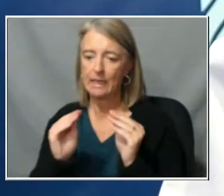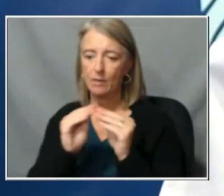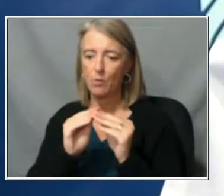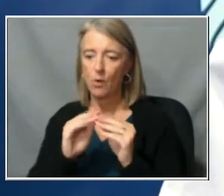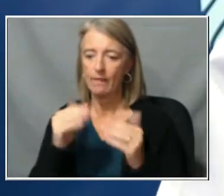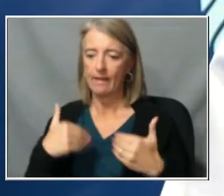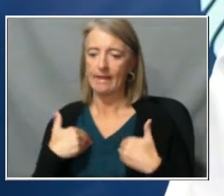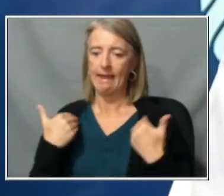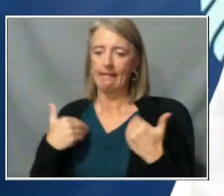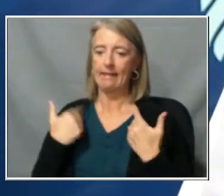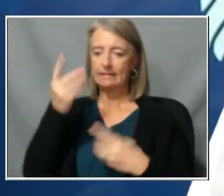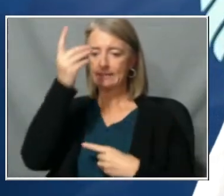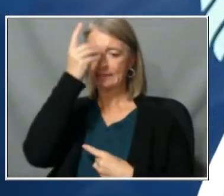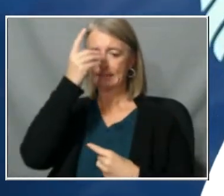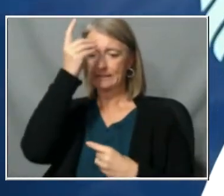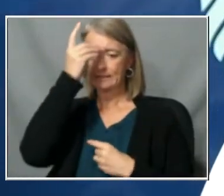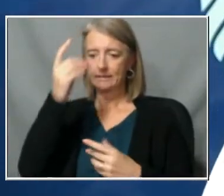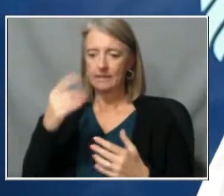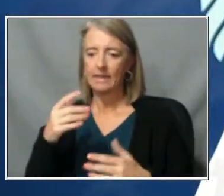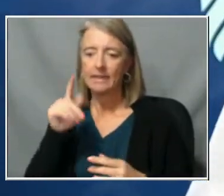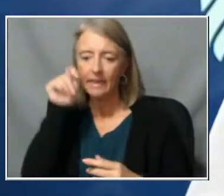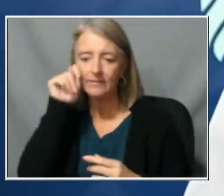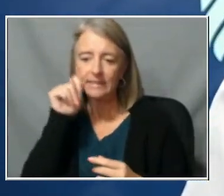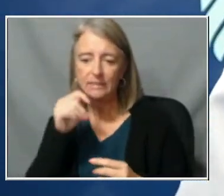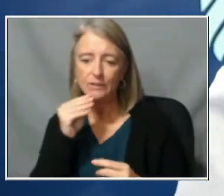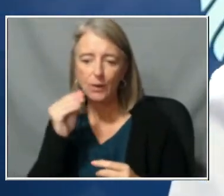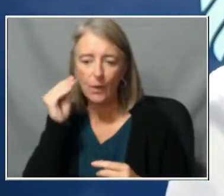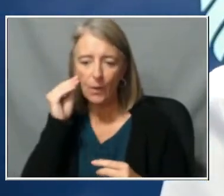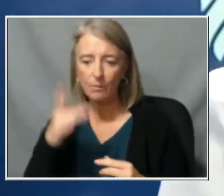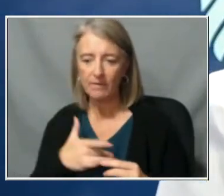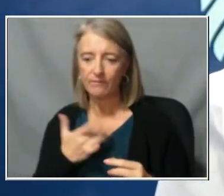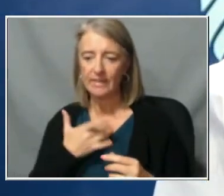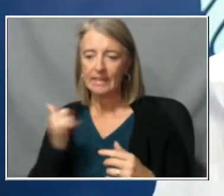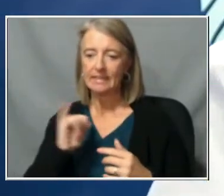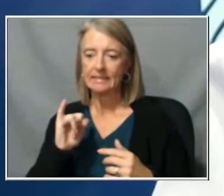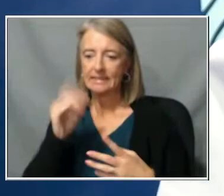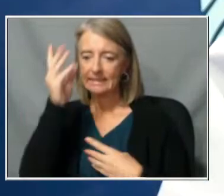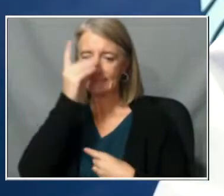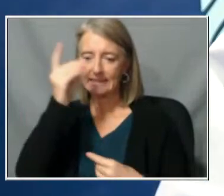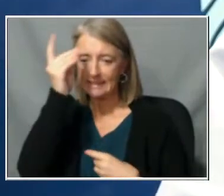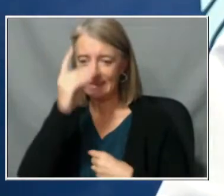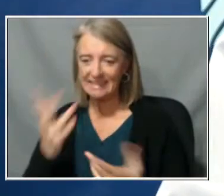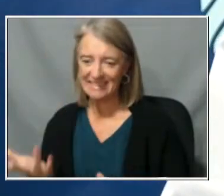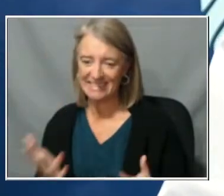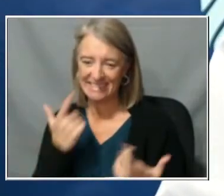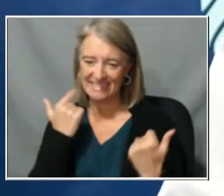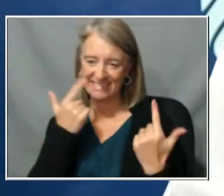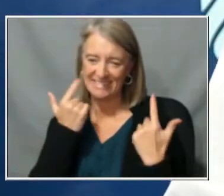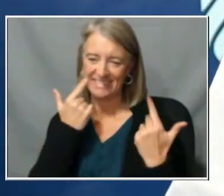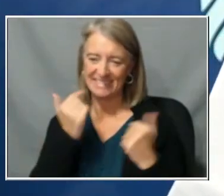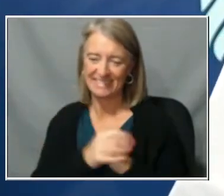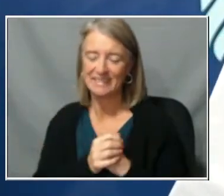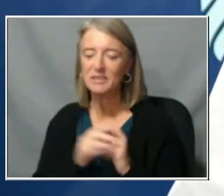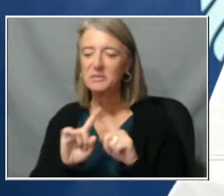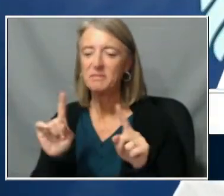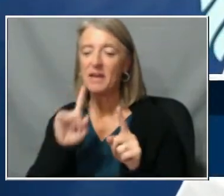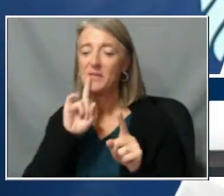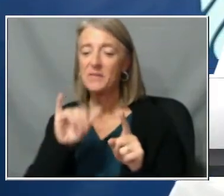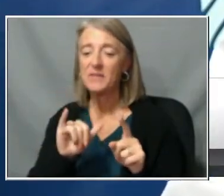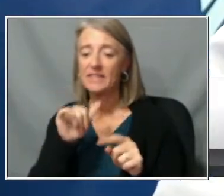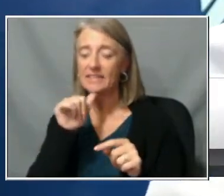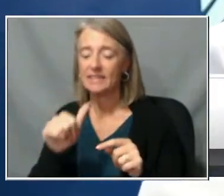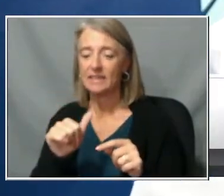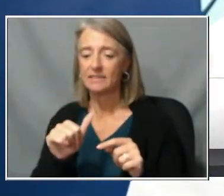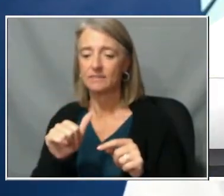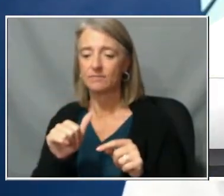is a disease. I don't know about you, I have teenagers at home, and sometimes it feels like a disease. But, you know, it's really not. There are things